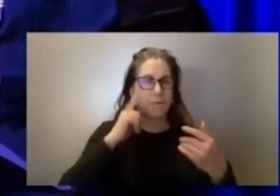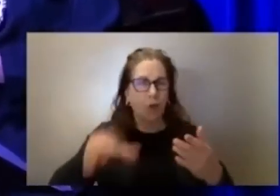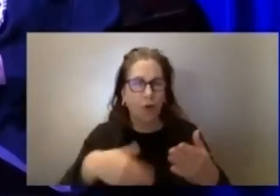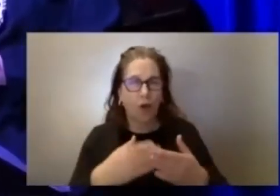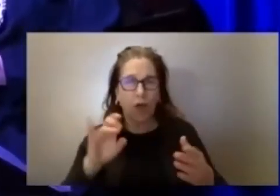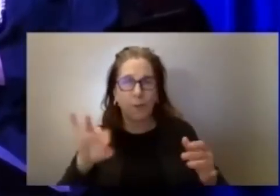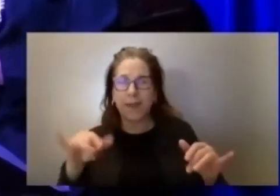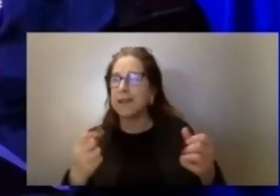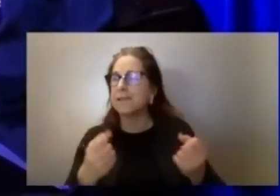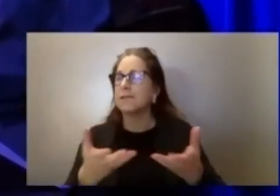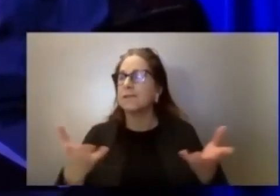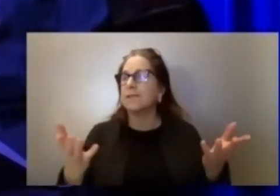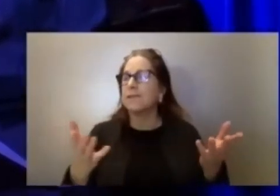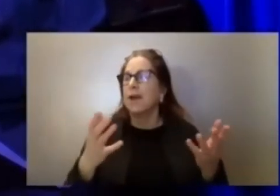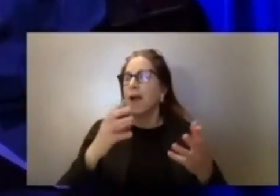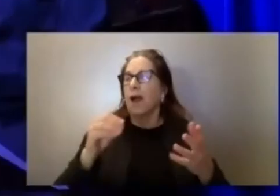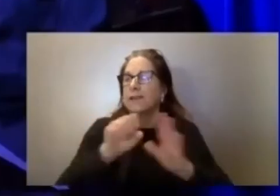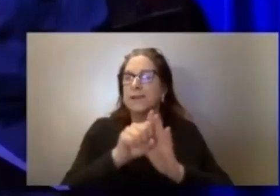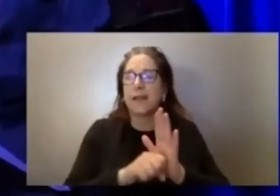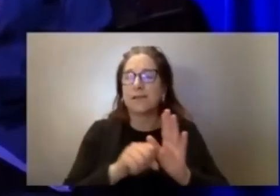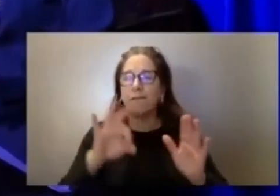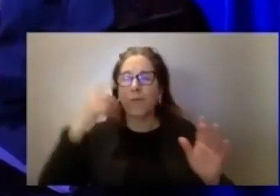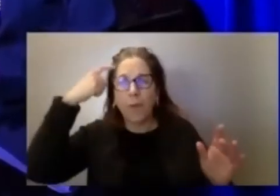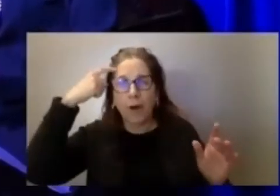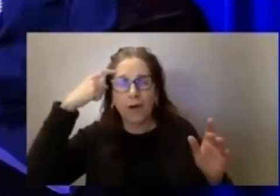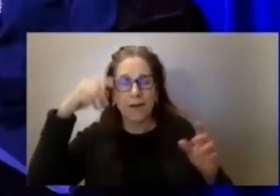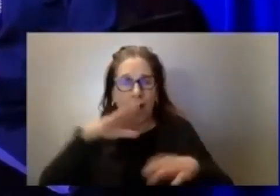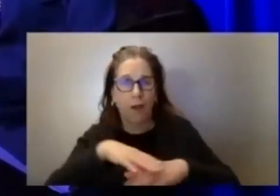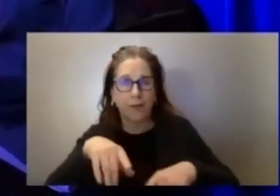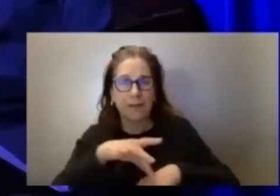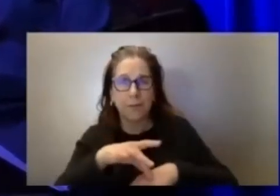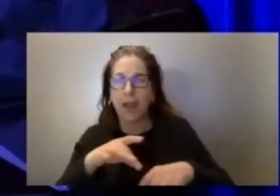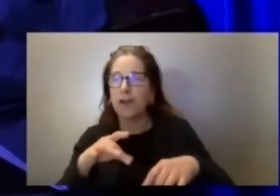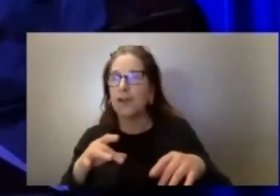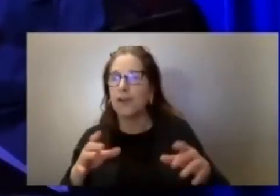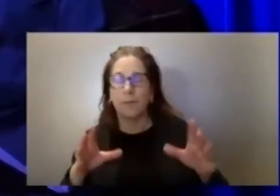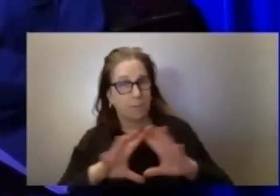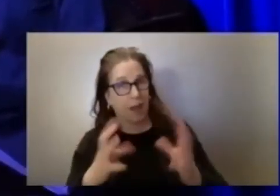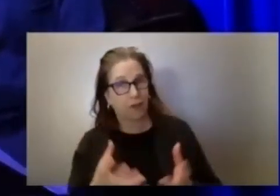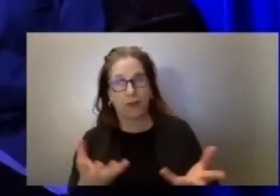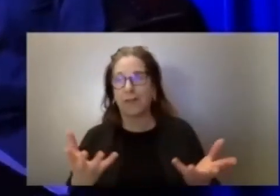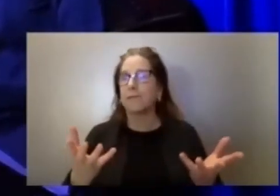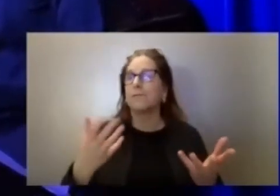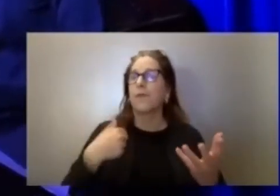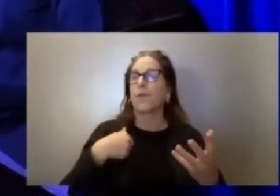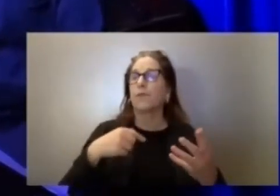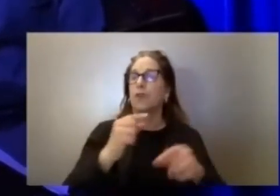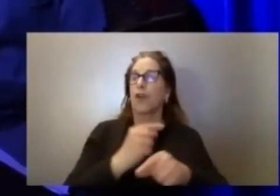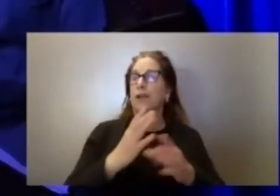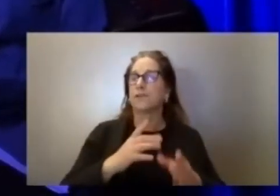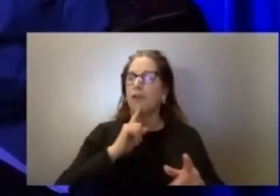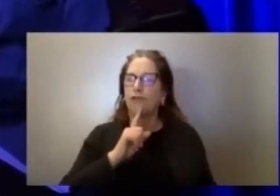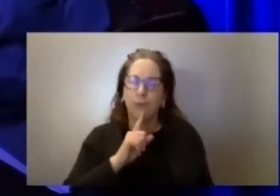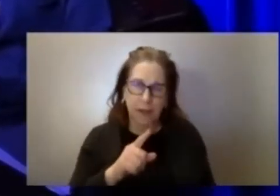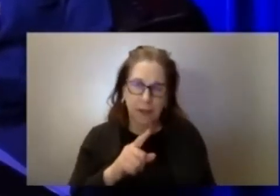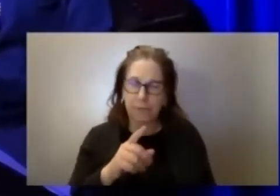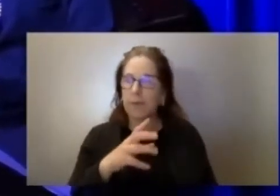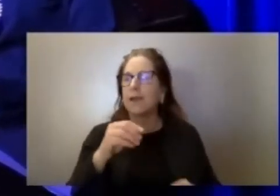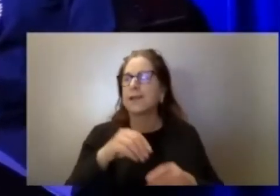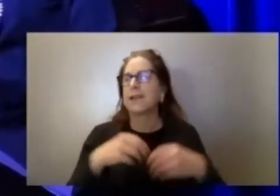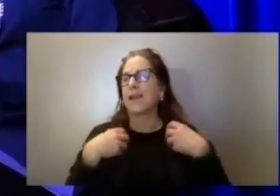guardians of cities, mountains, plants, and animals, saxophones, for all beings and states of mind on this planet,